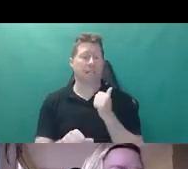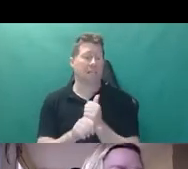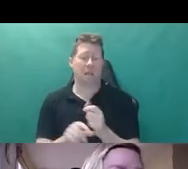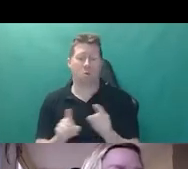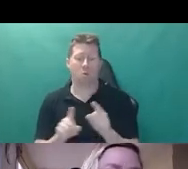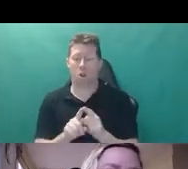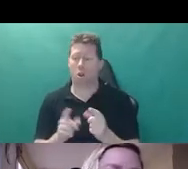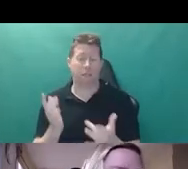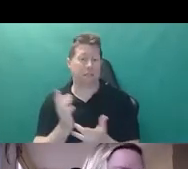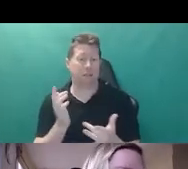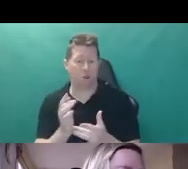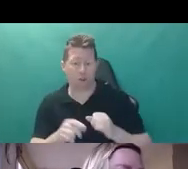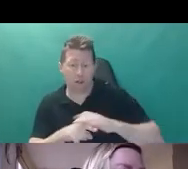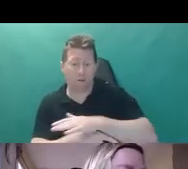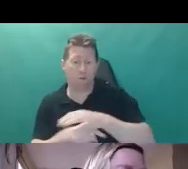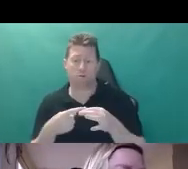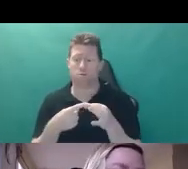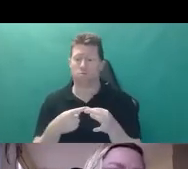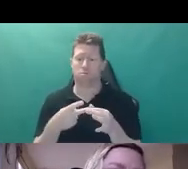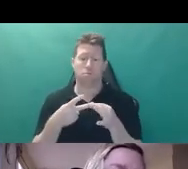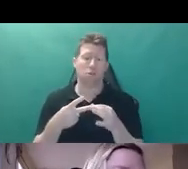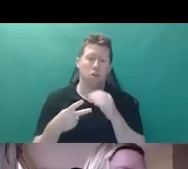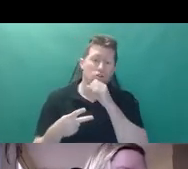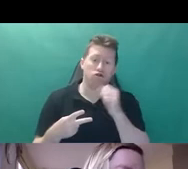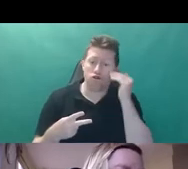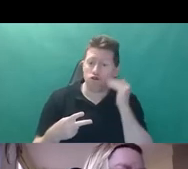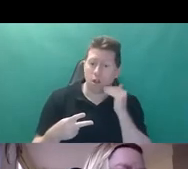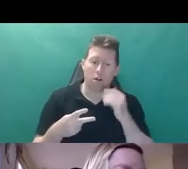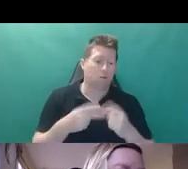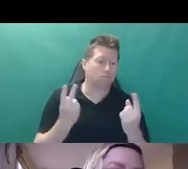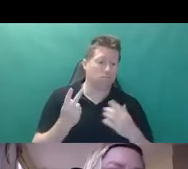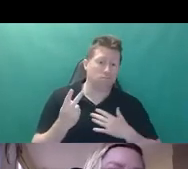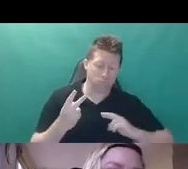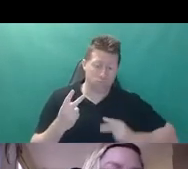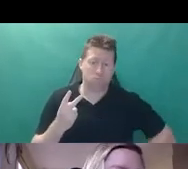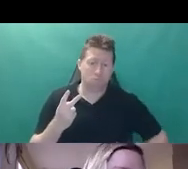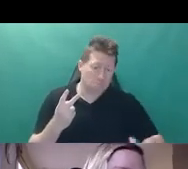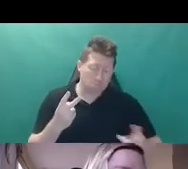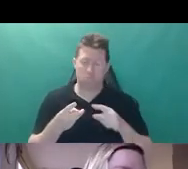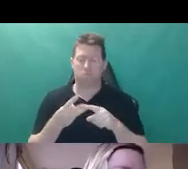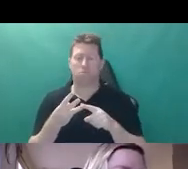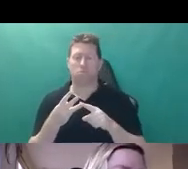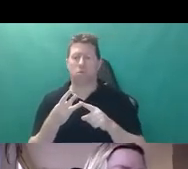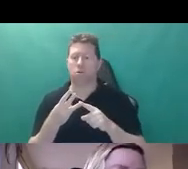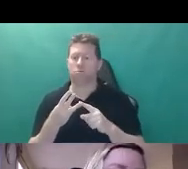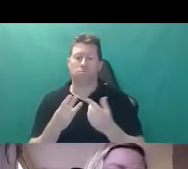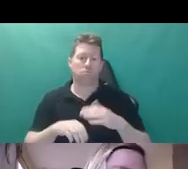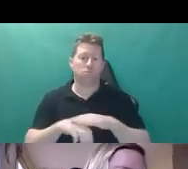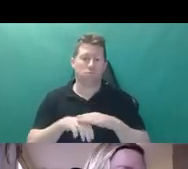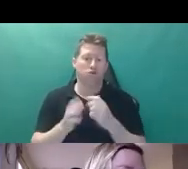of technology on society, the role of gender in society, the impact of race, religion and different cultures within